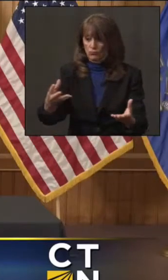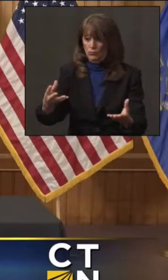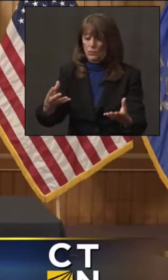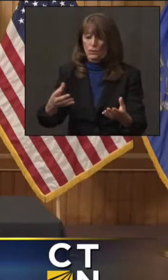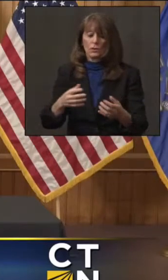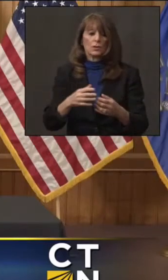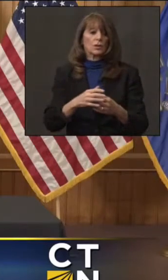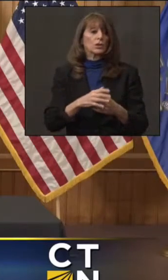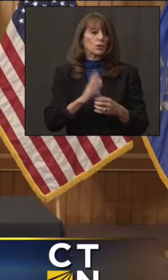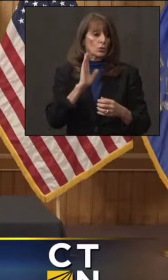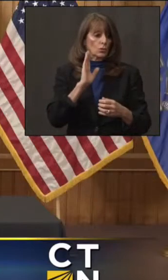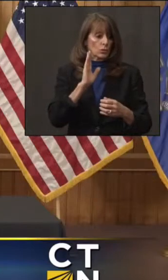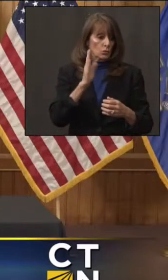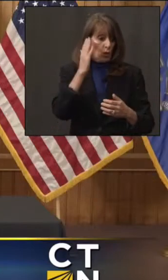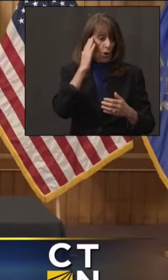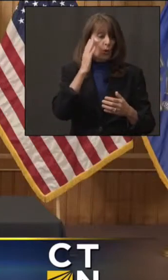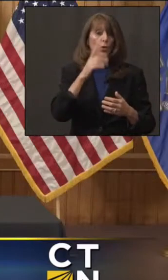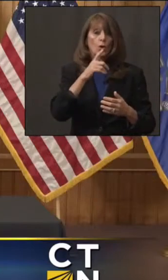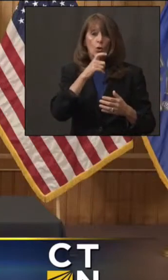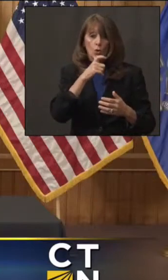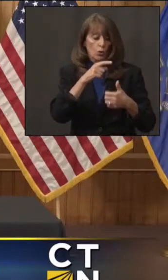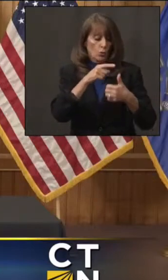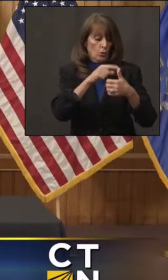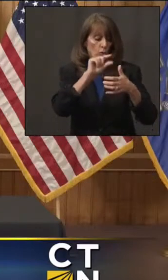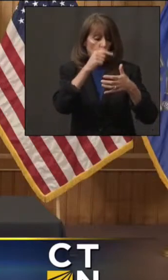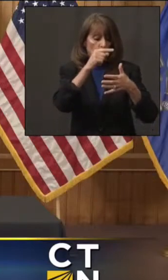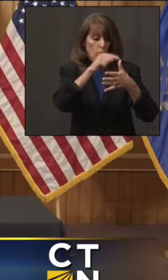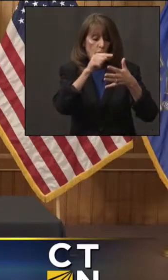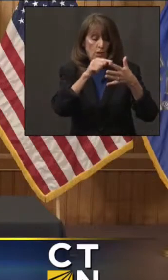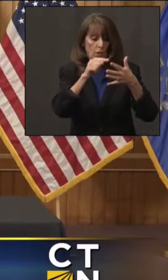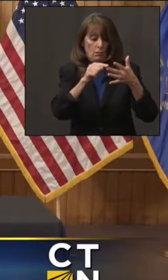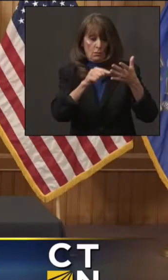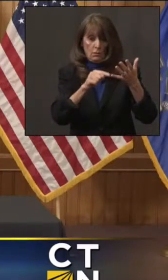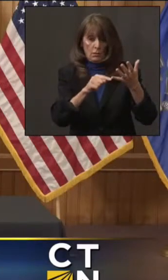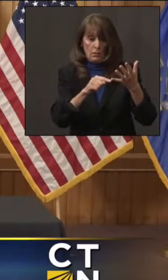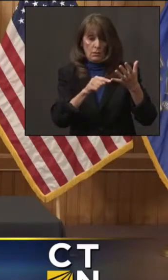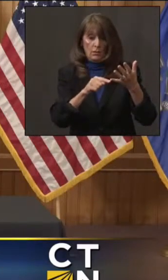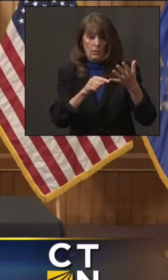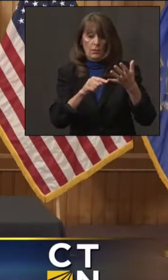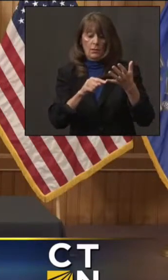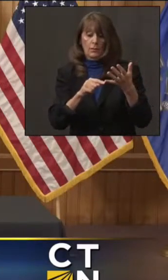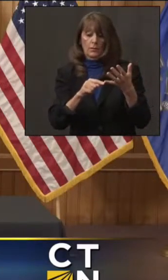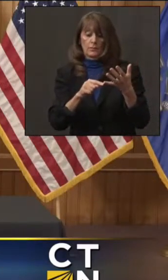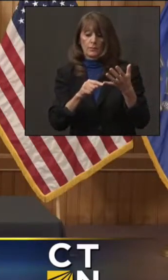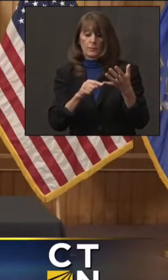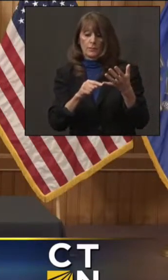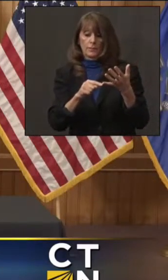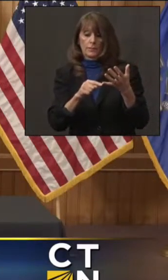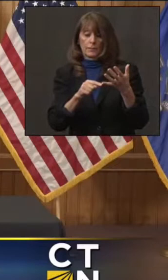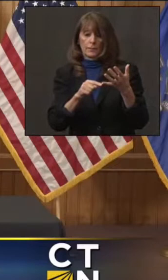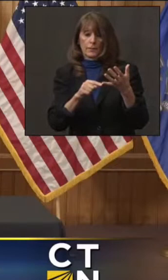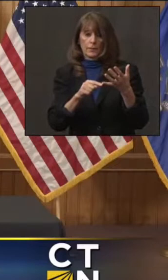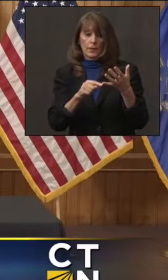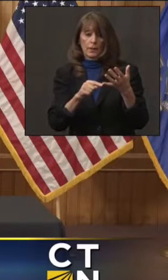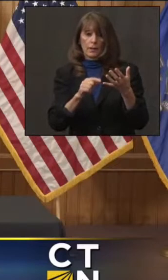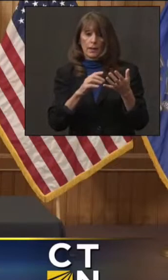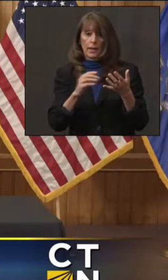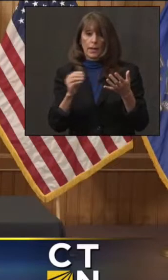and also how will security for the vaccines be handled?